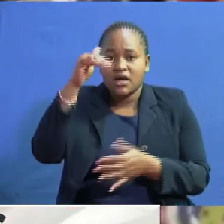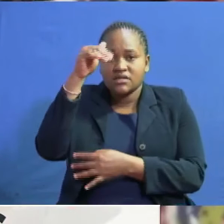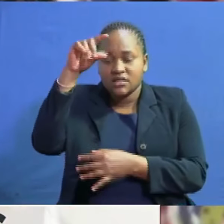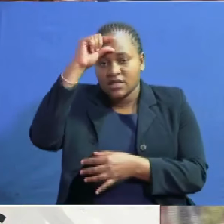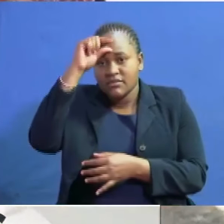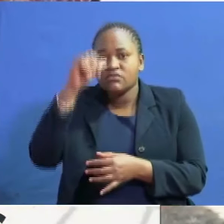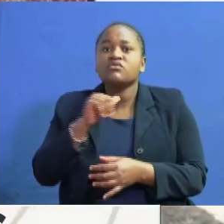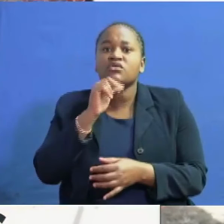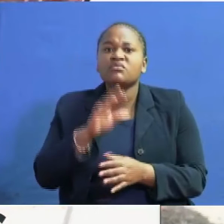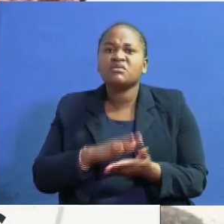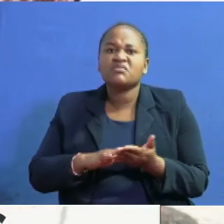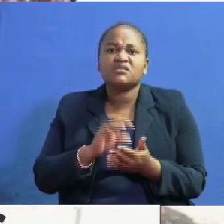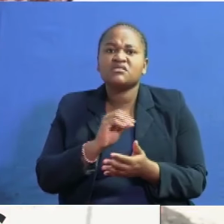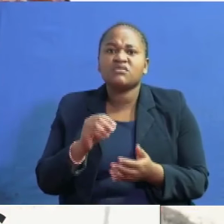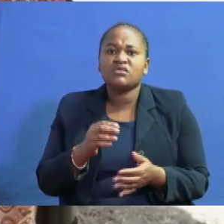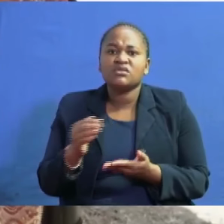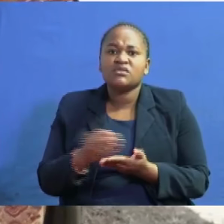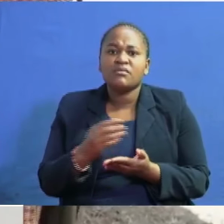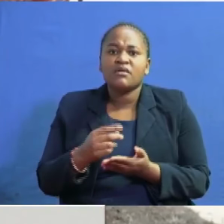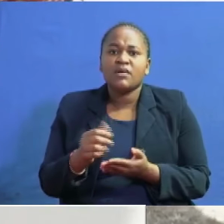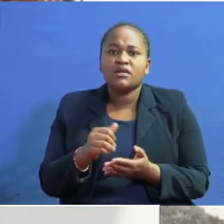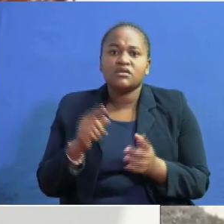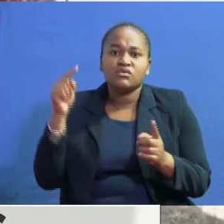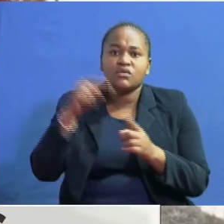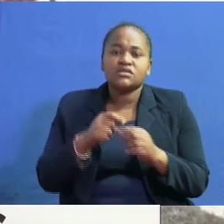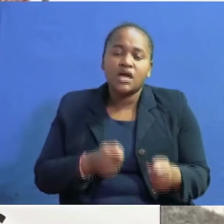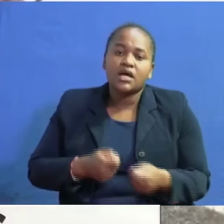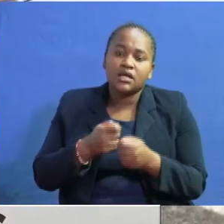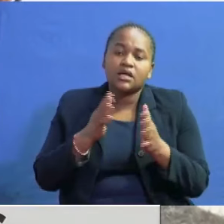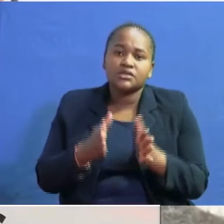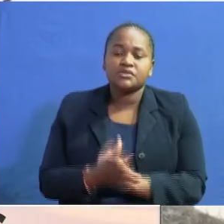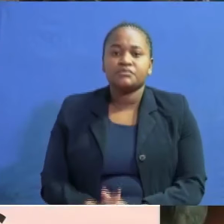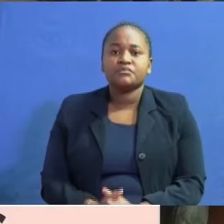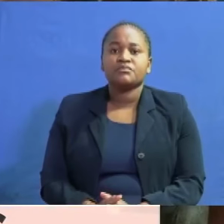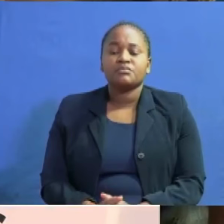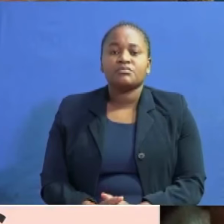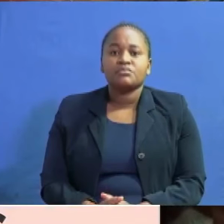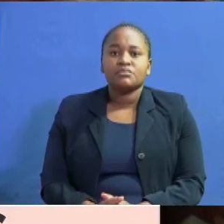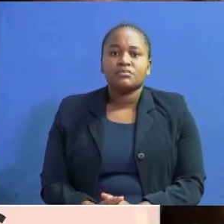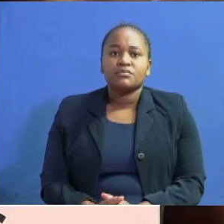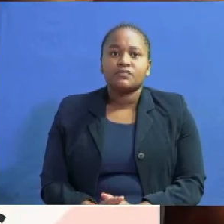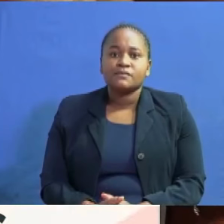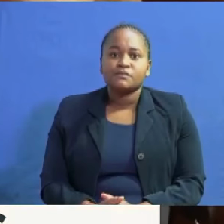to be biased when distributing funds towards agriculture. Gracious Aganda, KUTV.